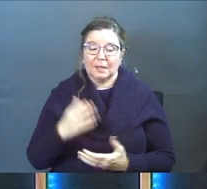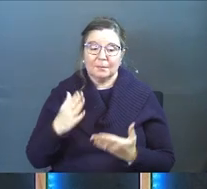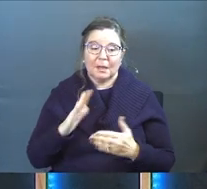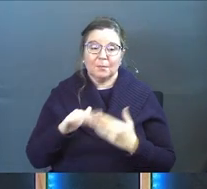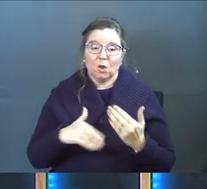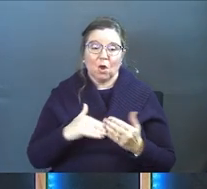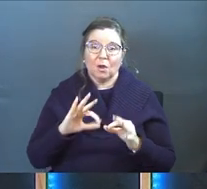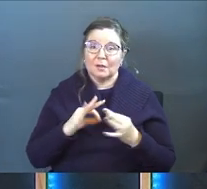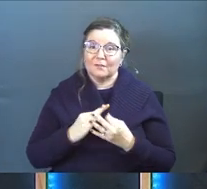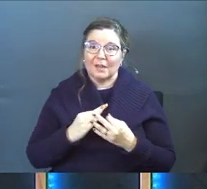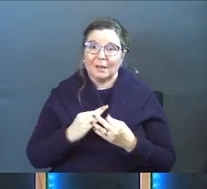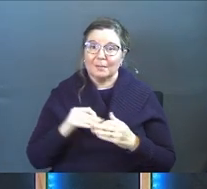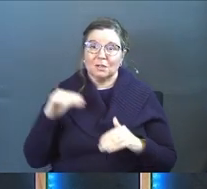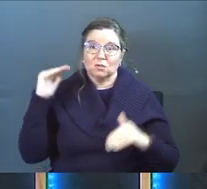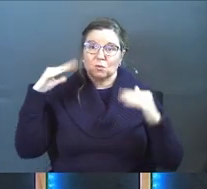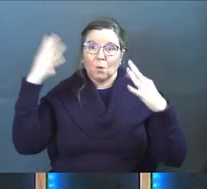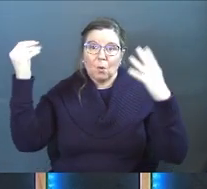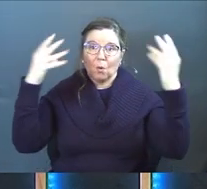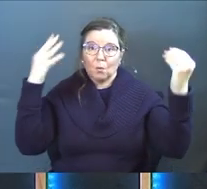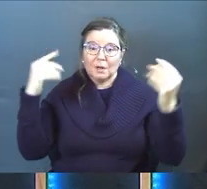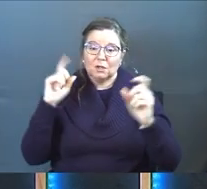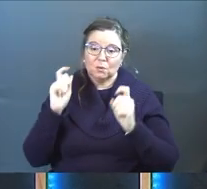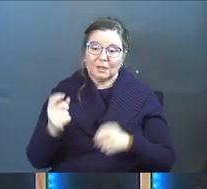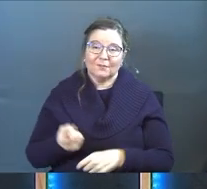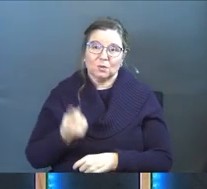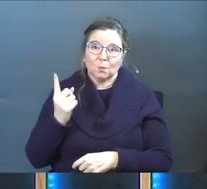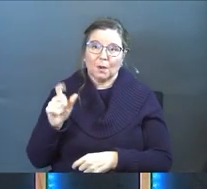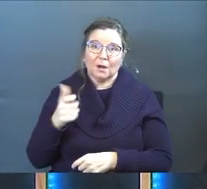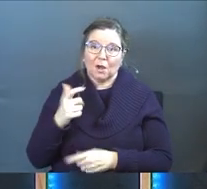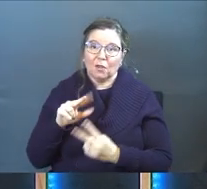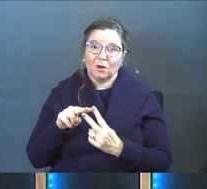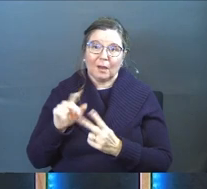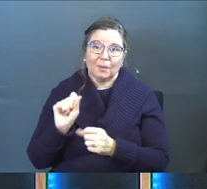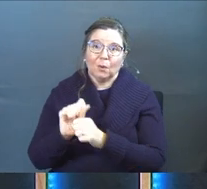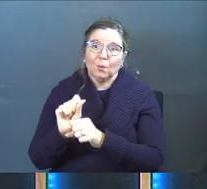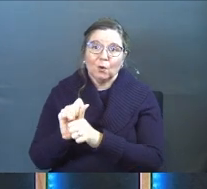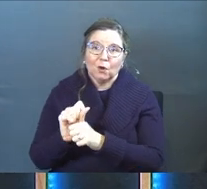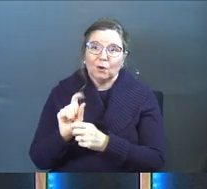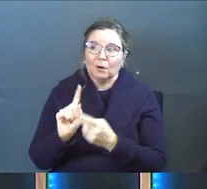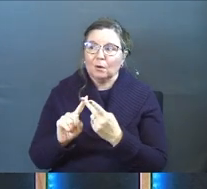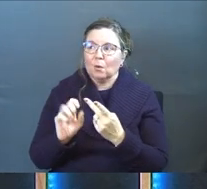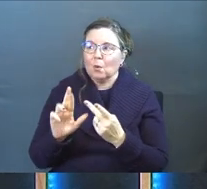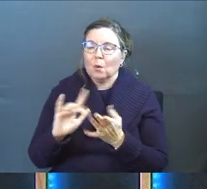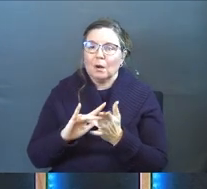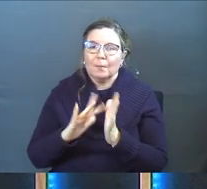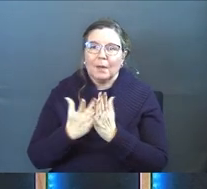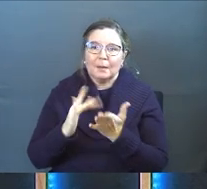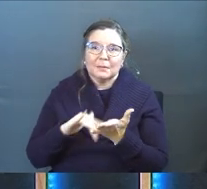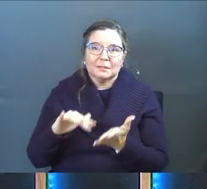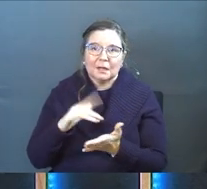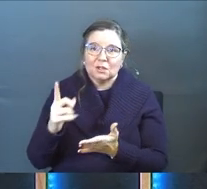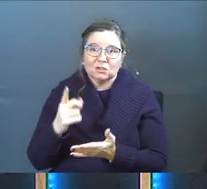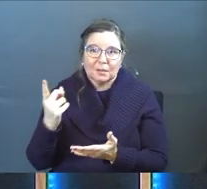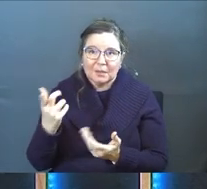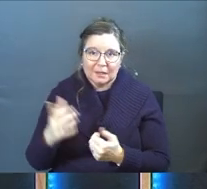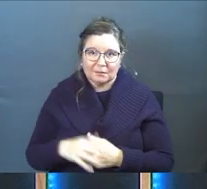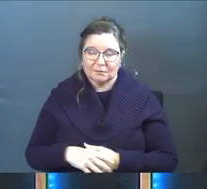And maybe all your family's grown. And you'll give it to one other couple at work or in a Bible study or